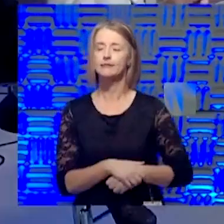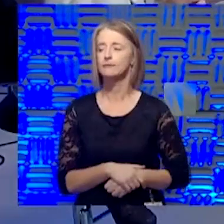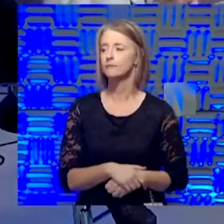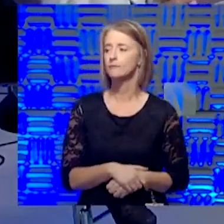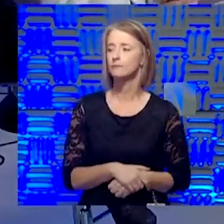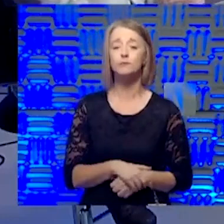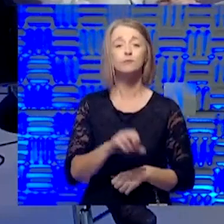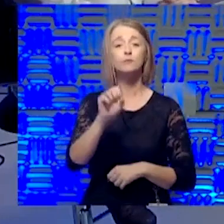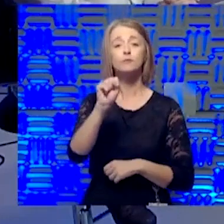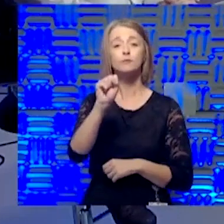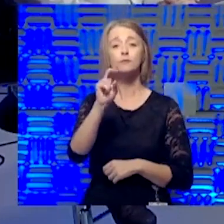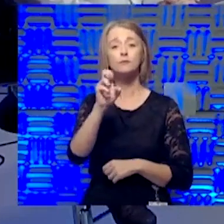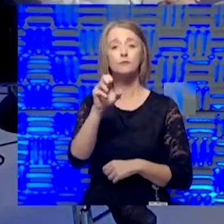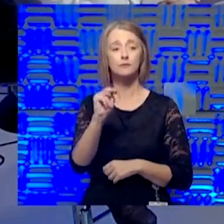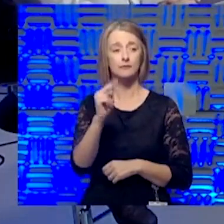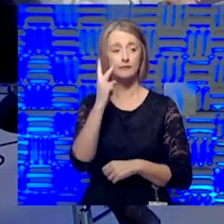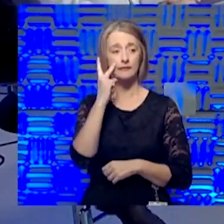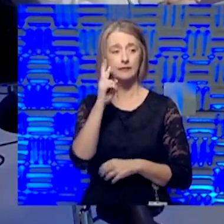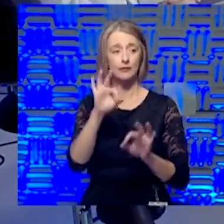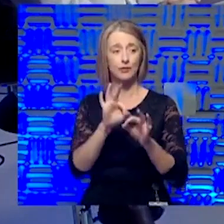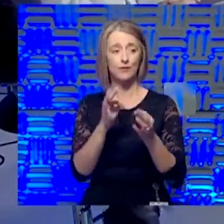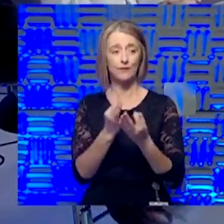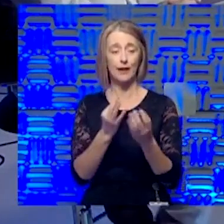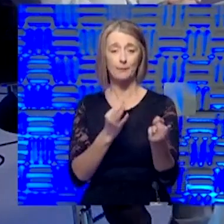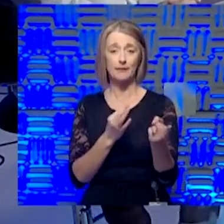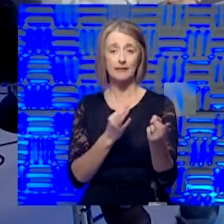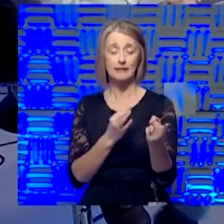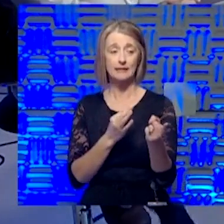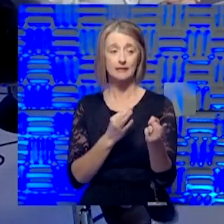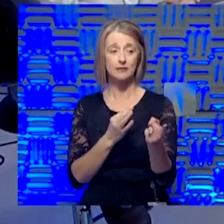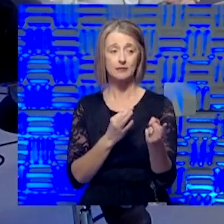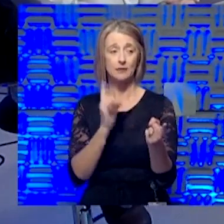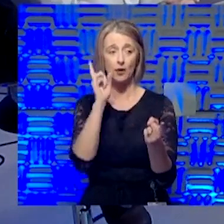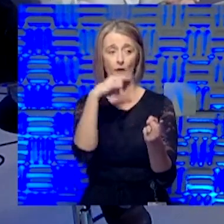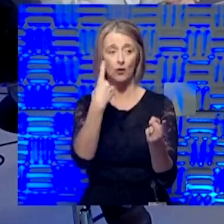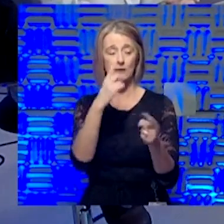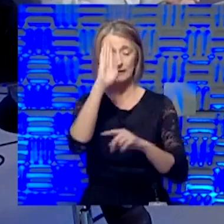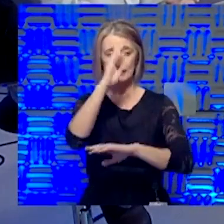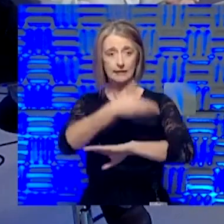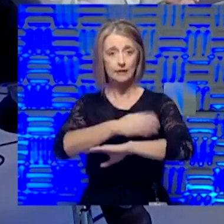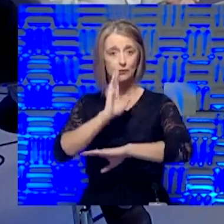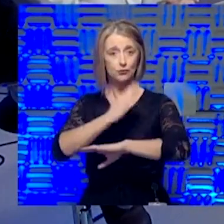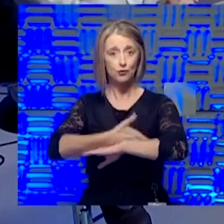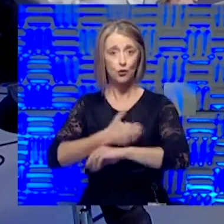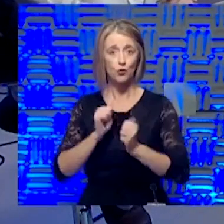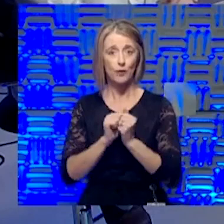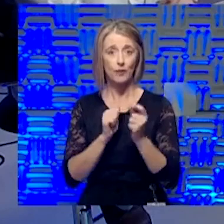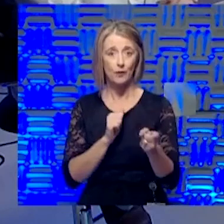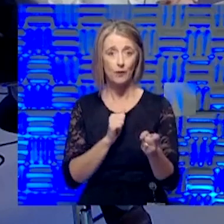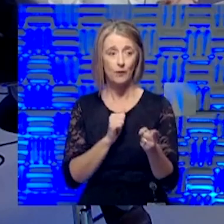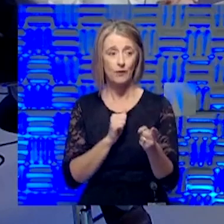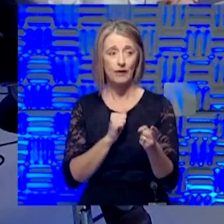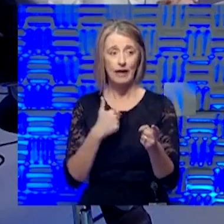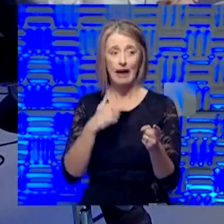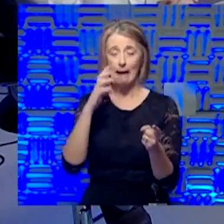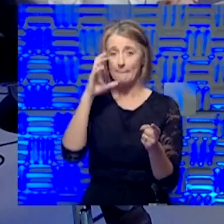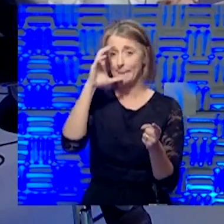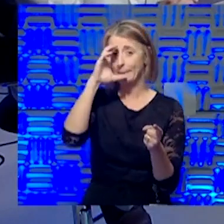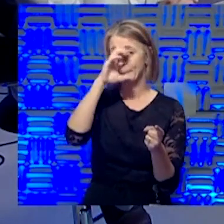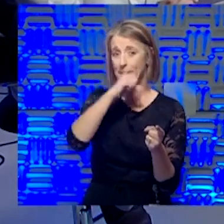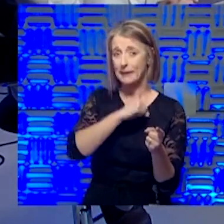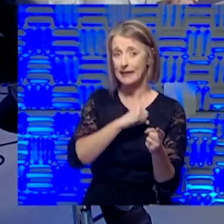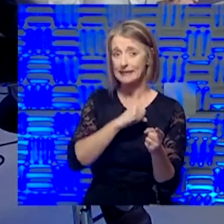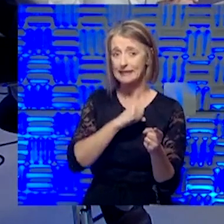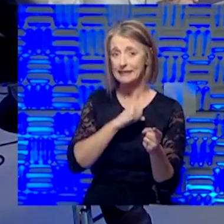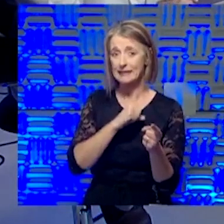And Susan, in seeing the pictures of your family, you have, it looks like a son and a daughter there with you. I'm guessing that you had